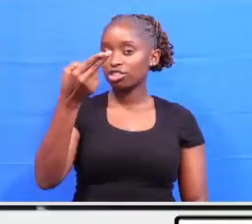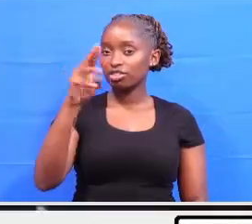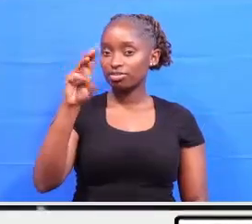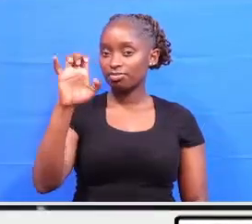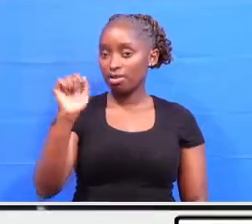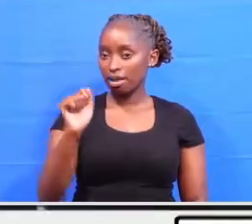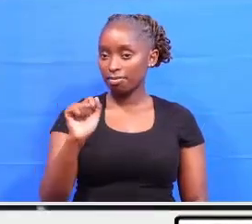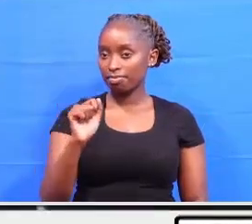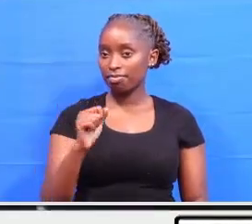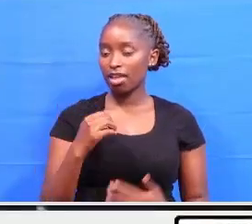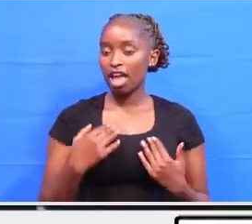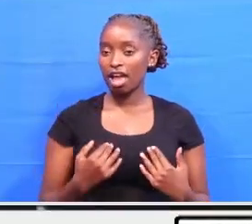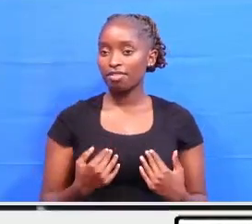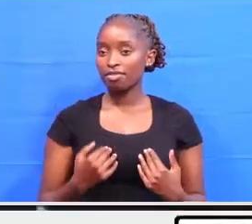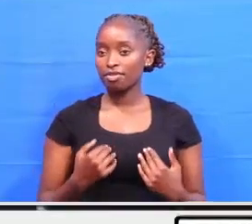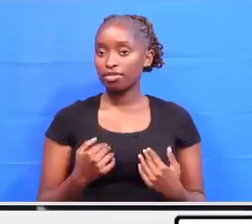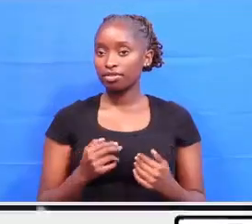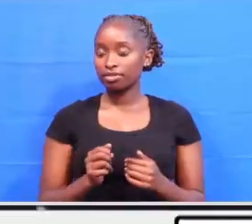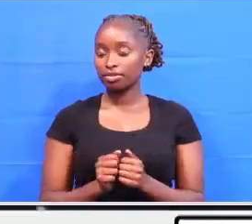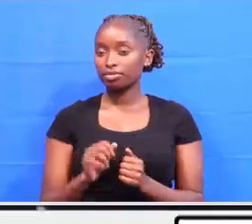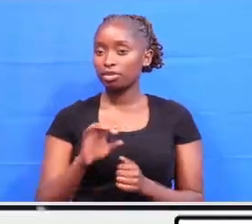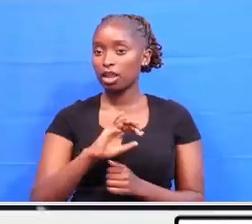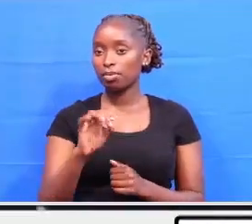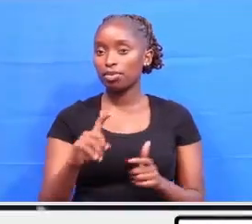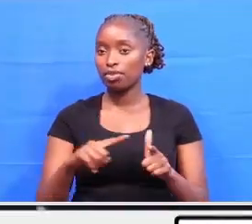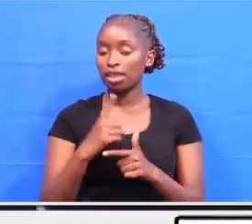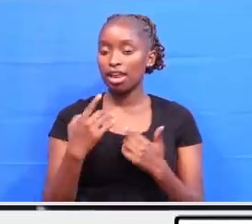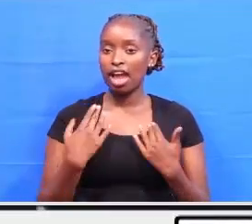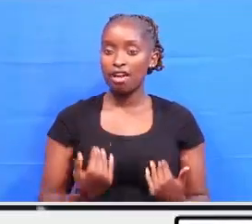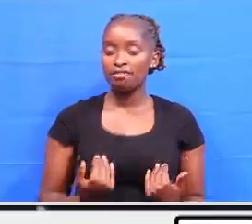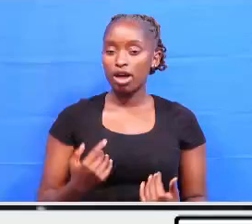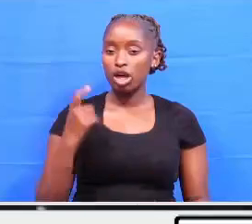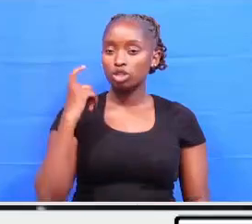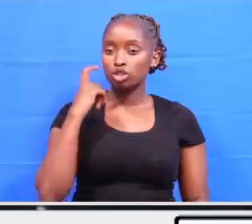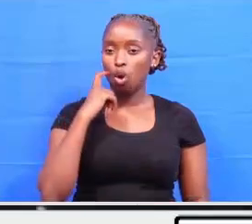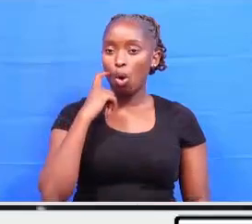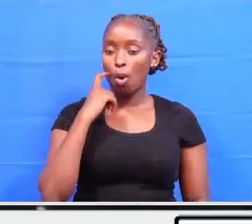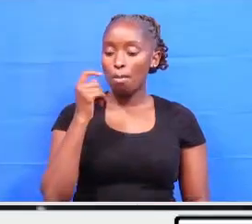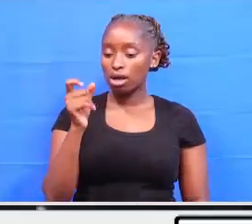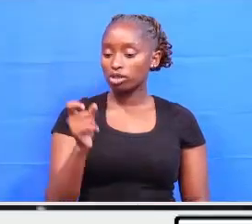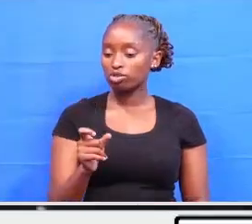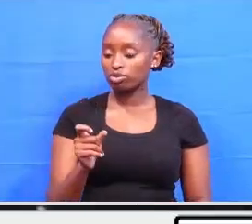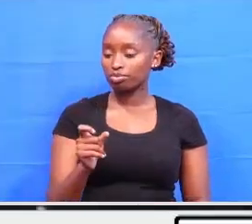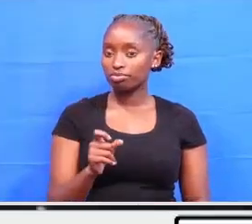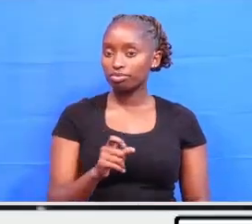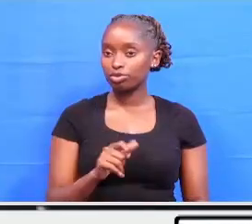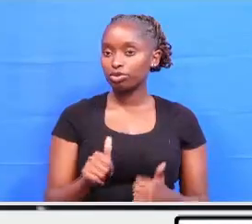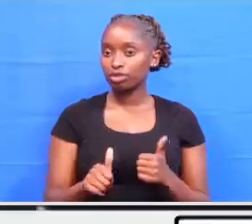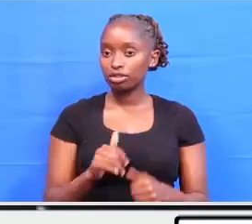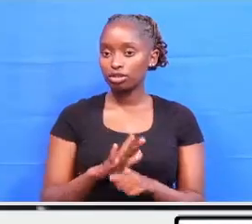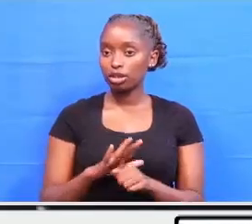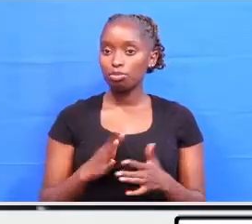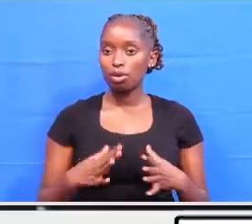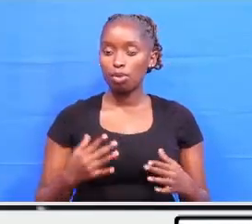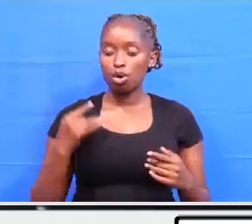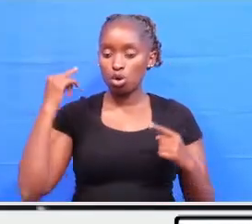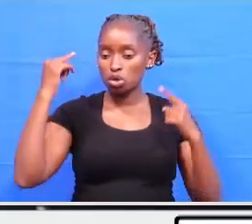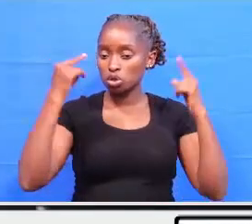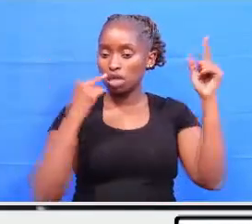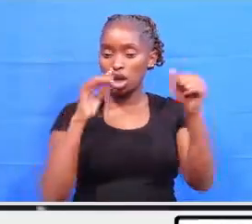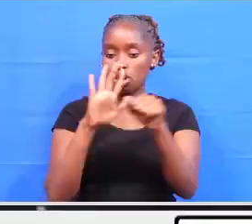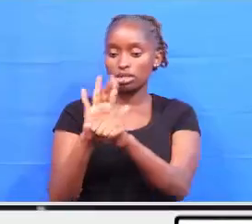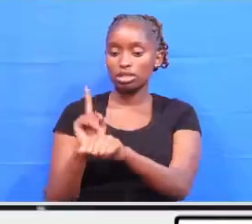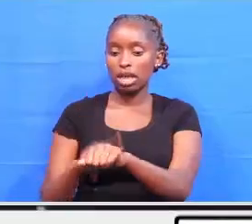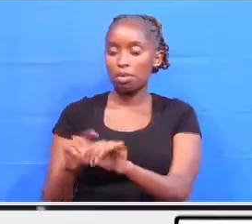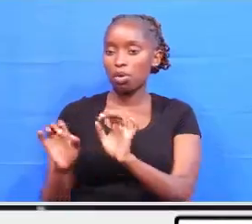are there. And then there's Shopkeeper, which is, you know, someone that a lot of people don't usually consider. It's 6%.